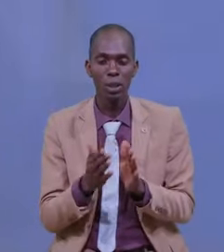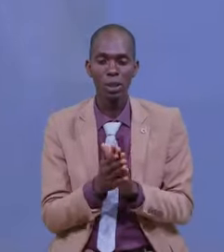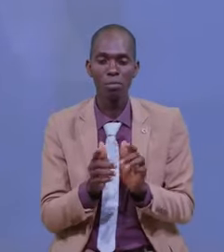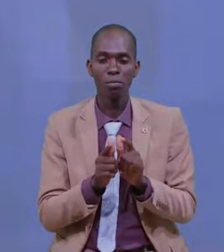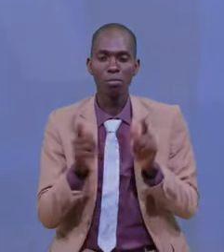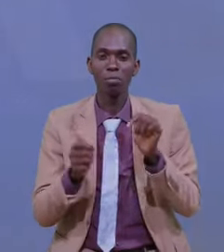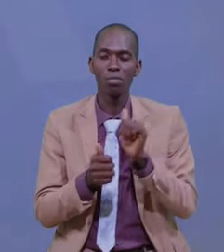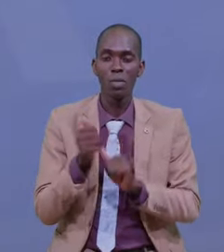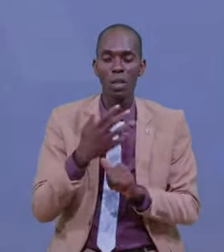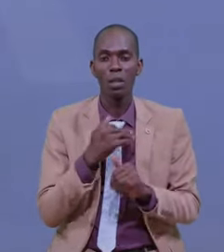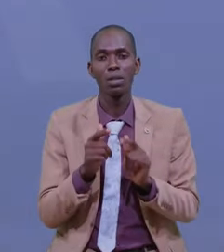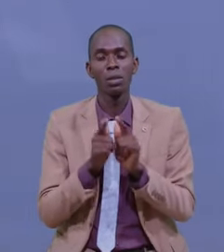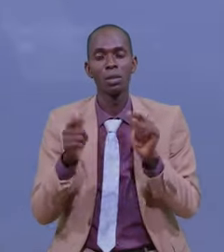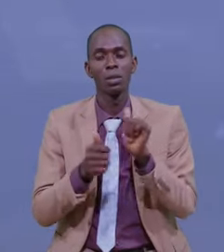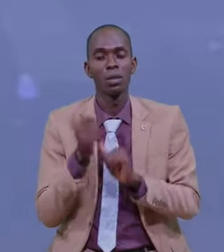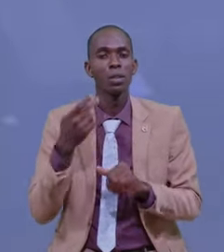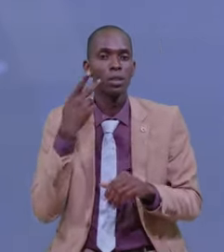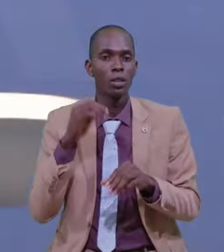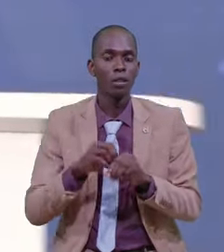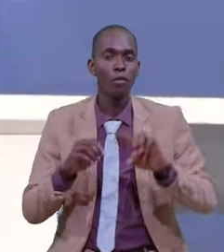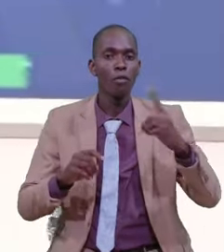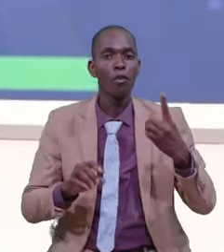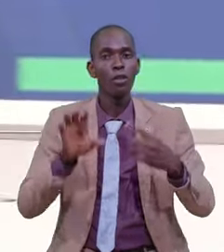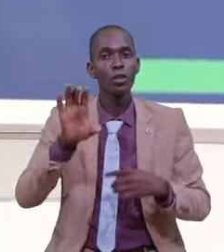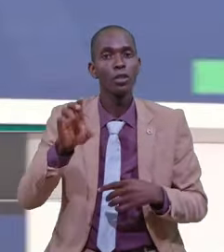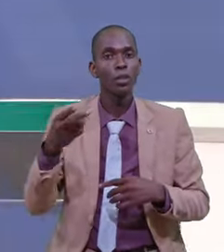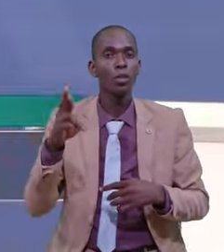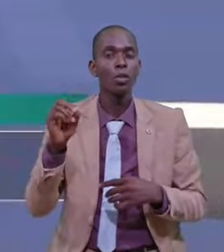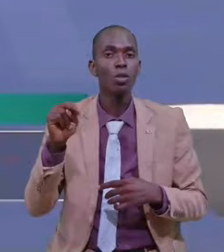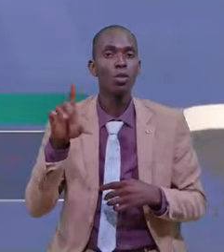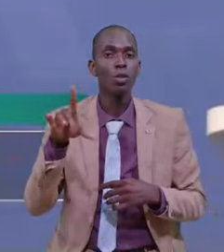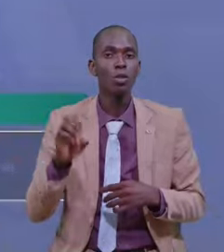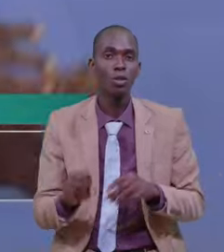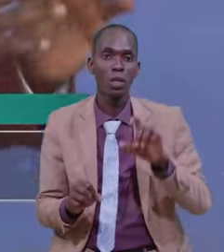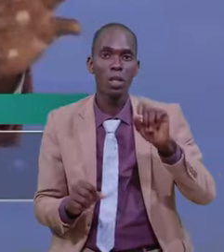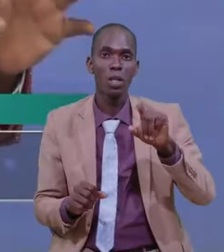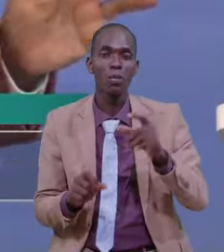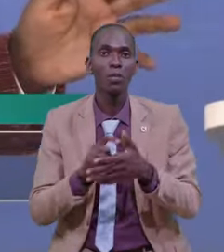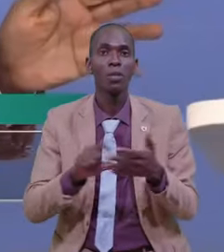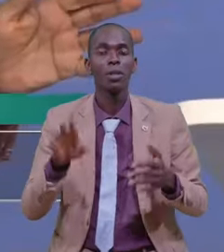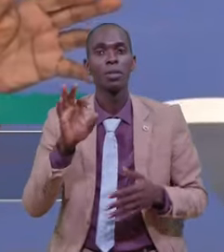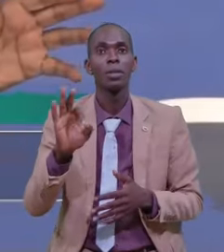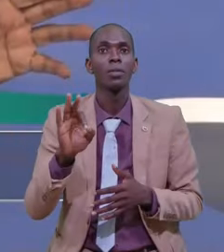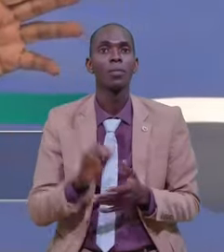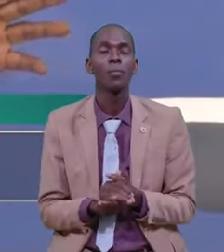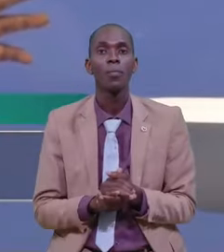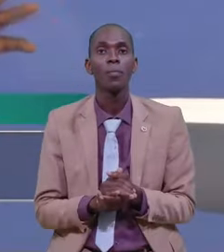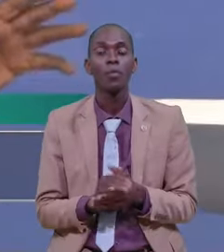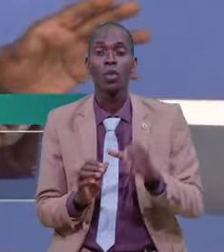1 Chronicles chapter 11, and I'm reading there from verse 9. So